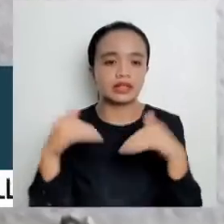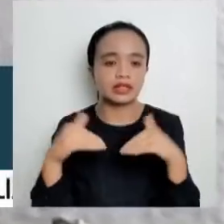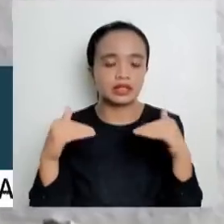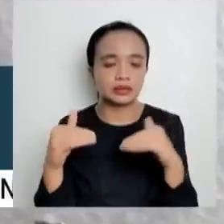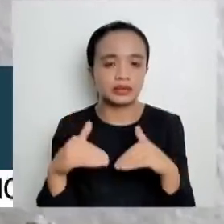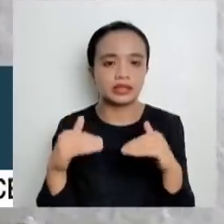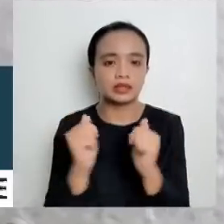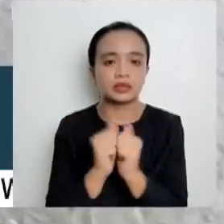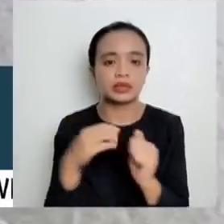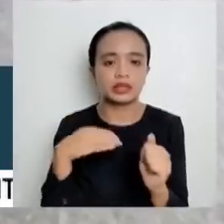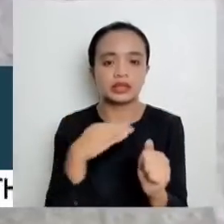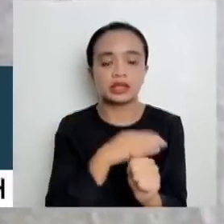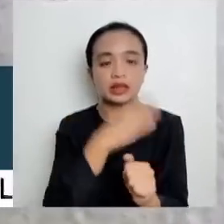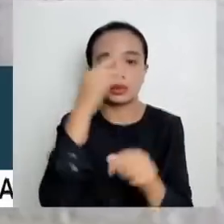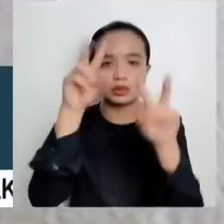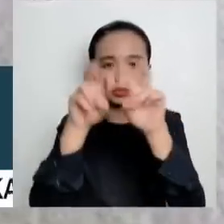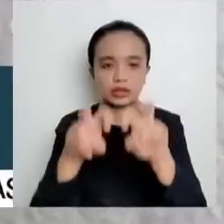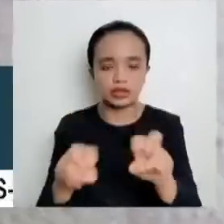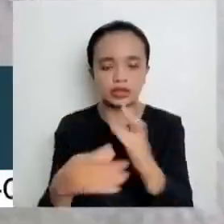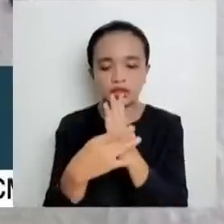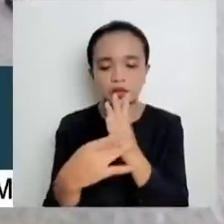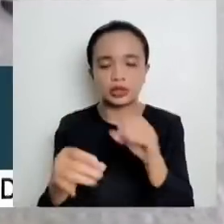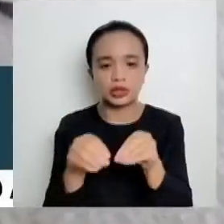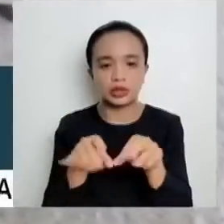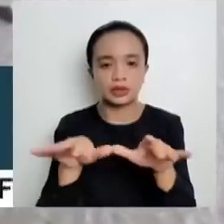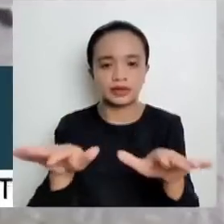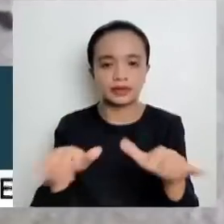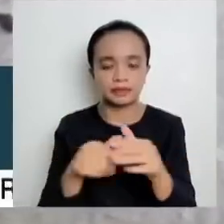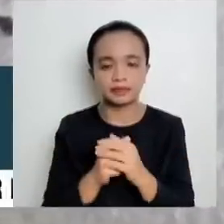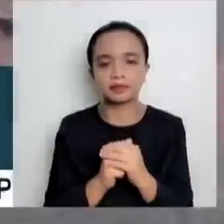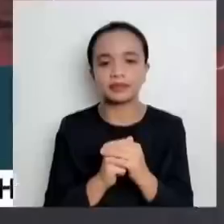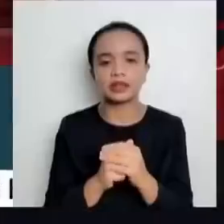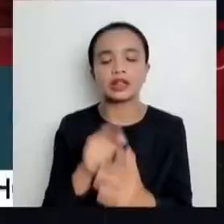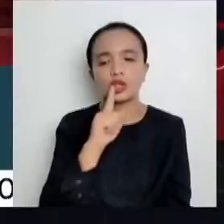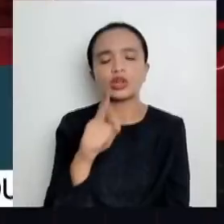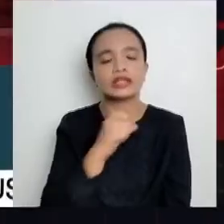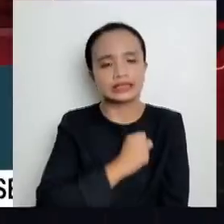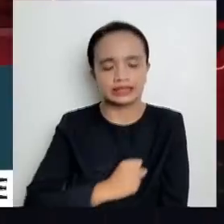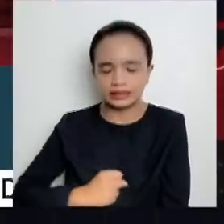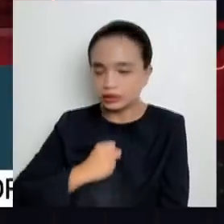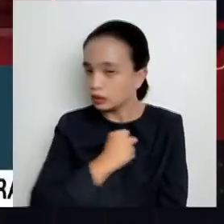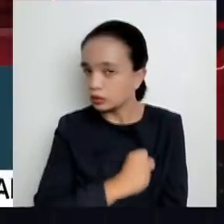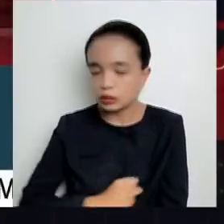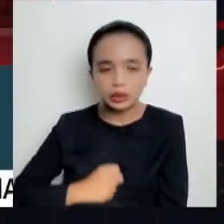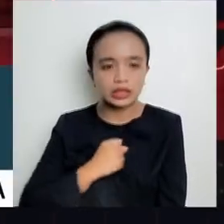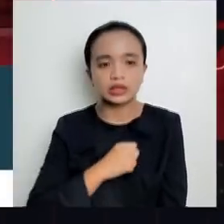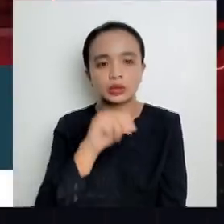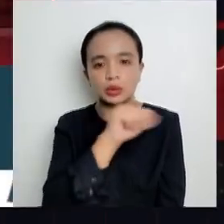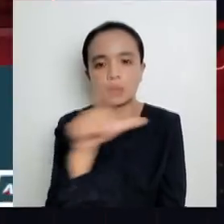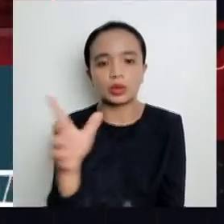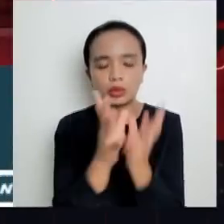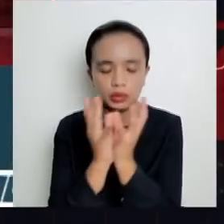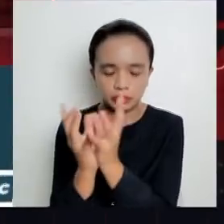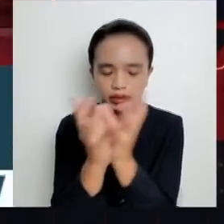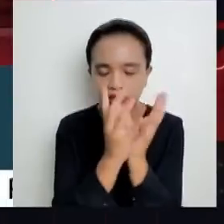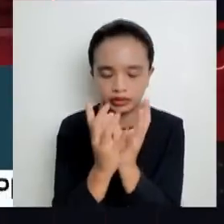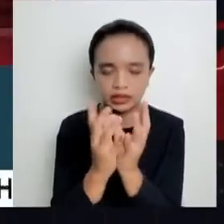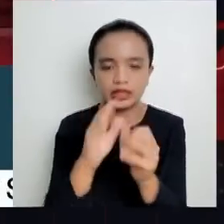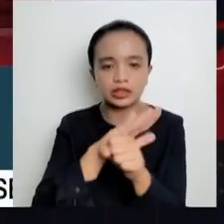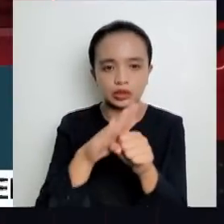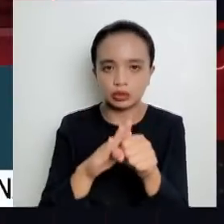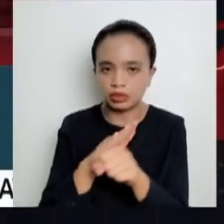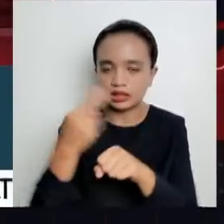oil spill from the incident. We sincerely apologize to the communities, the local and national government